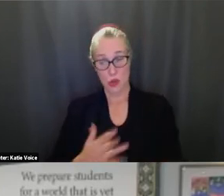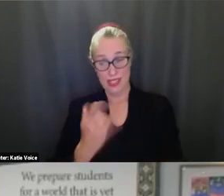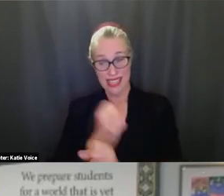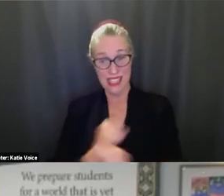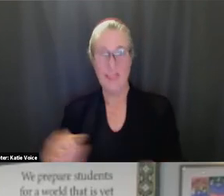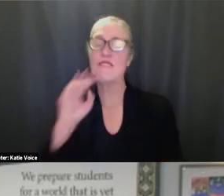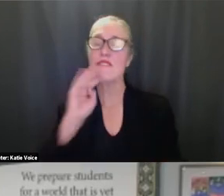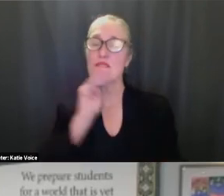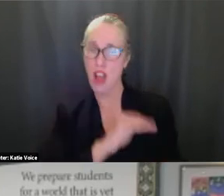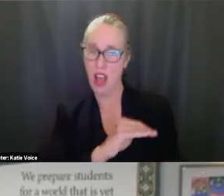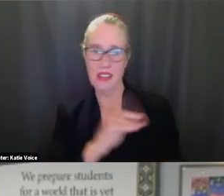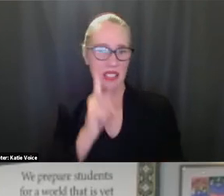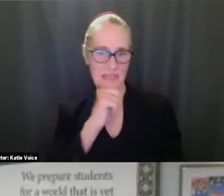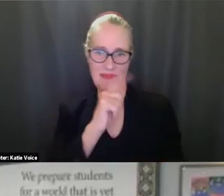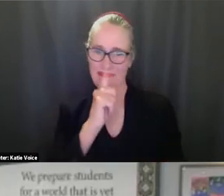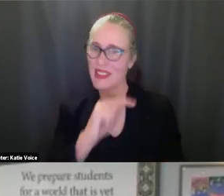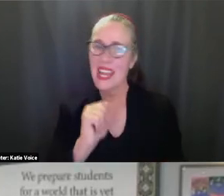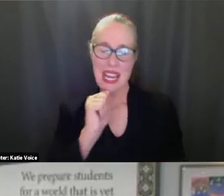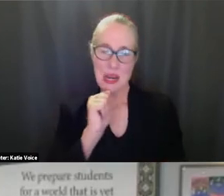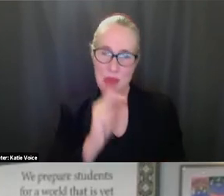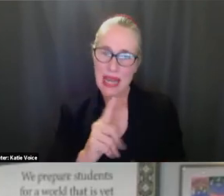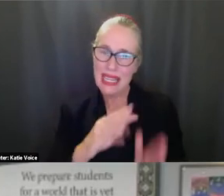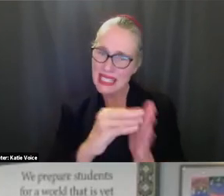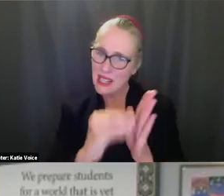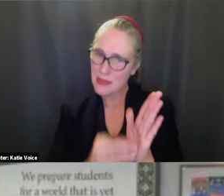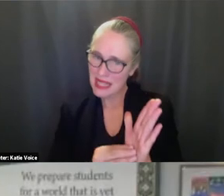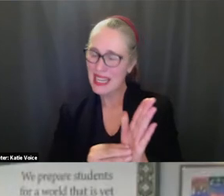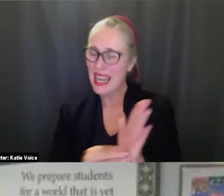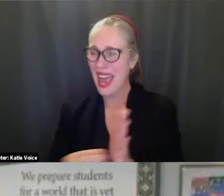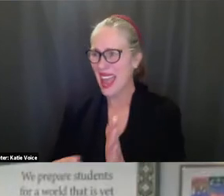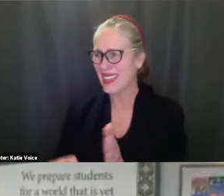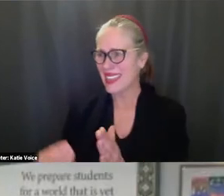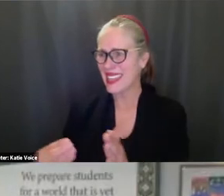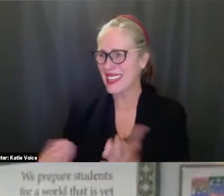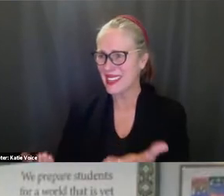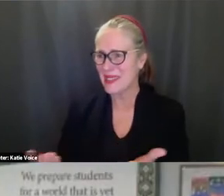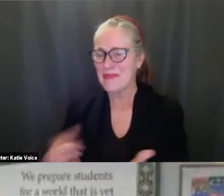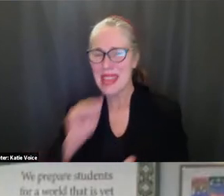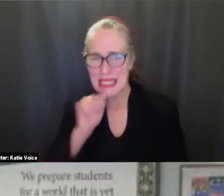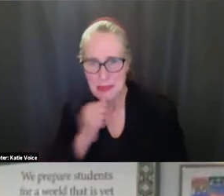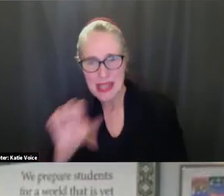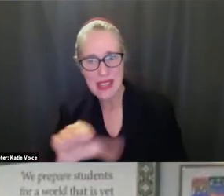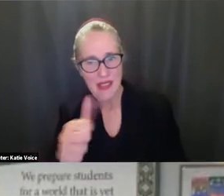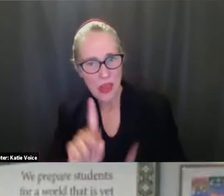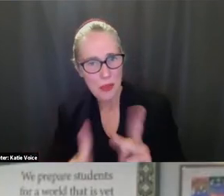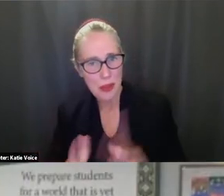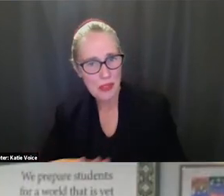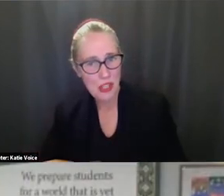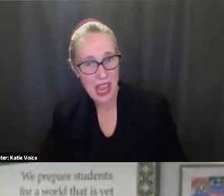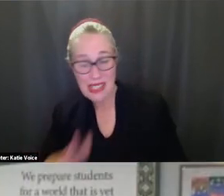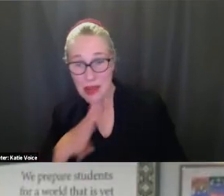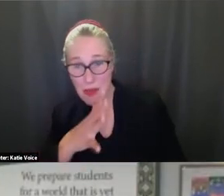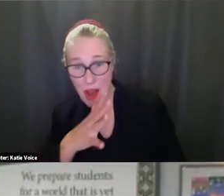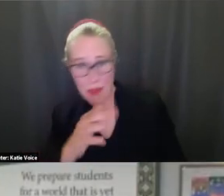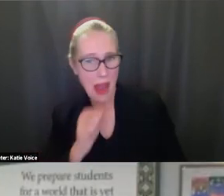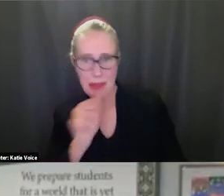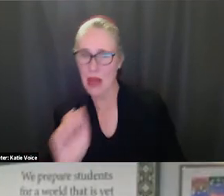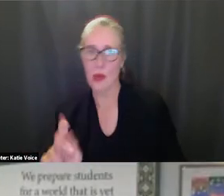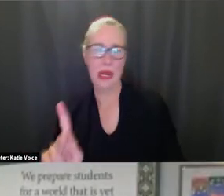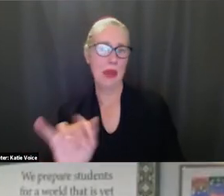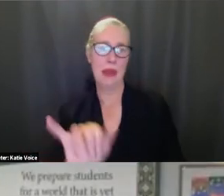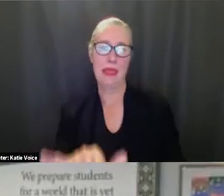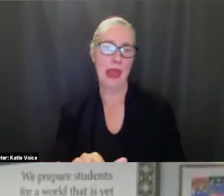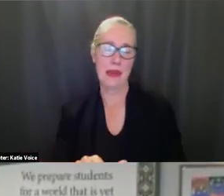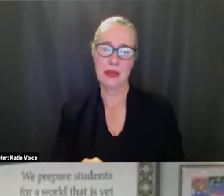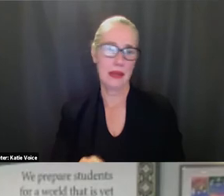some is at the very real and documented expense of other people's children and as a mom i'm just not okay with that